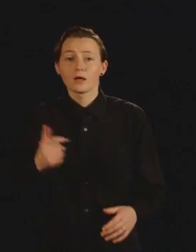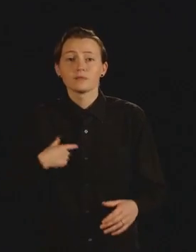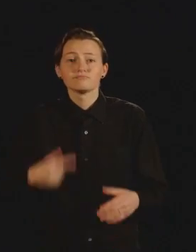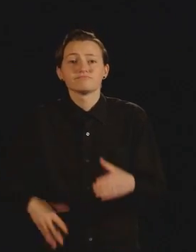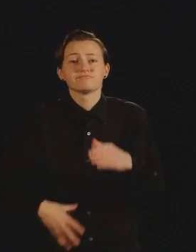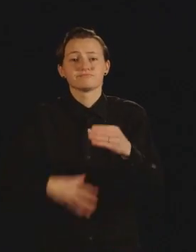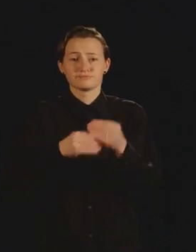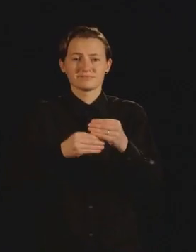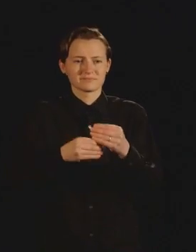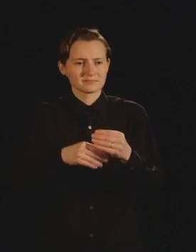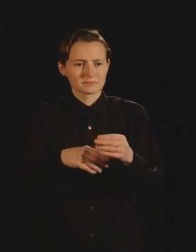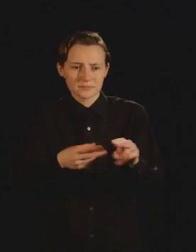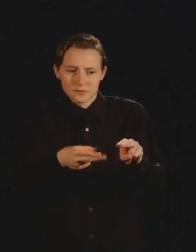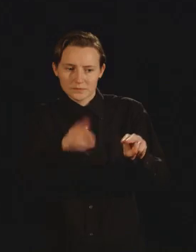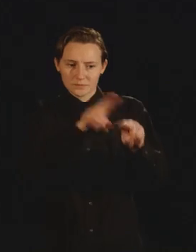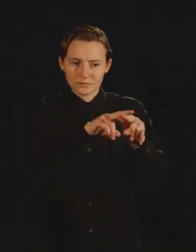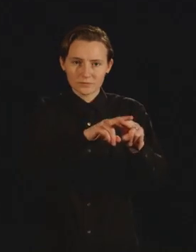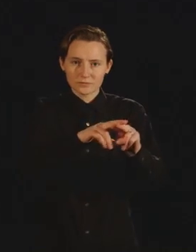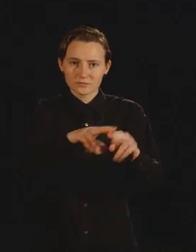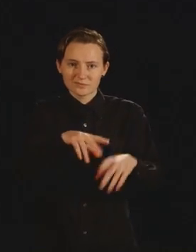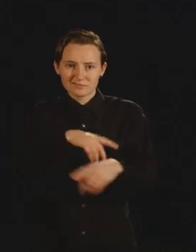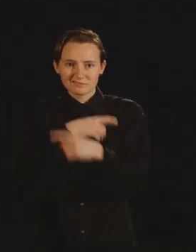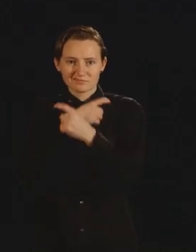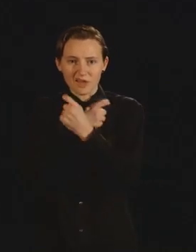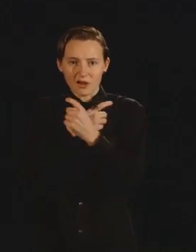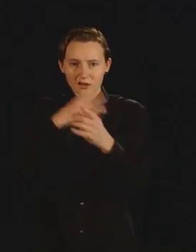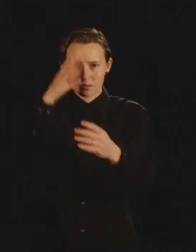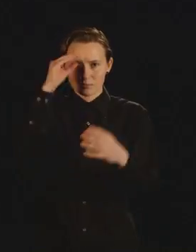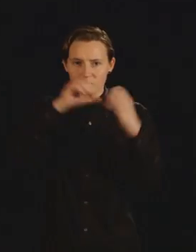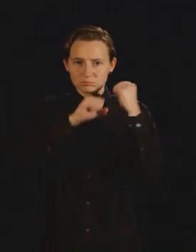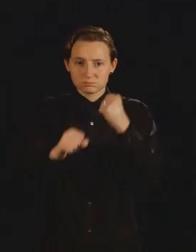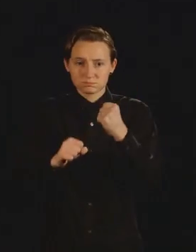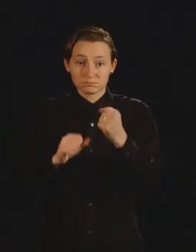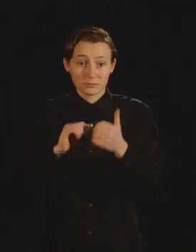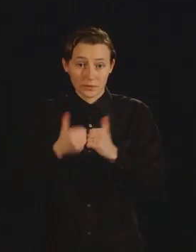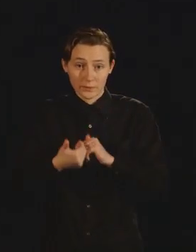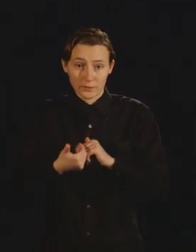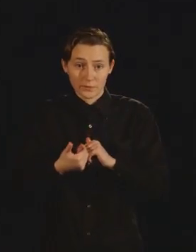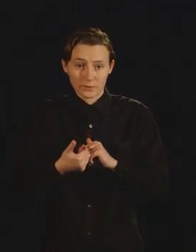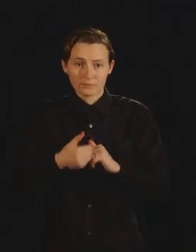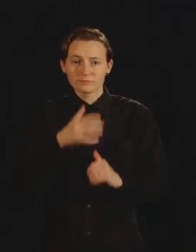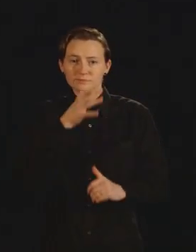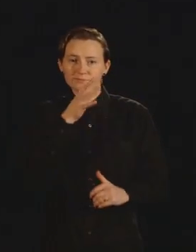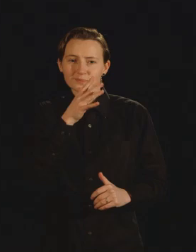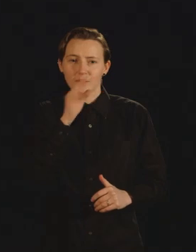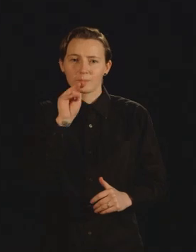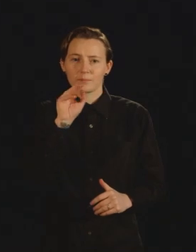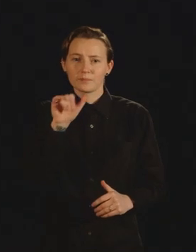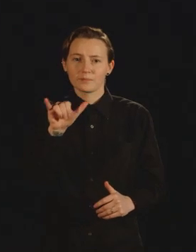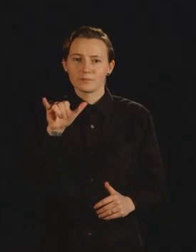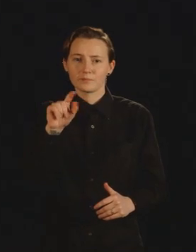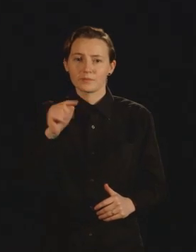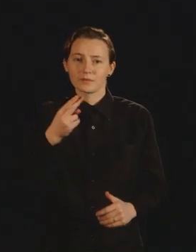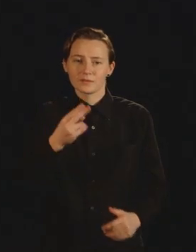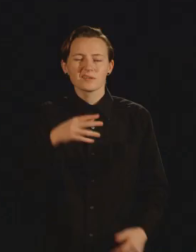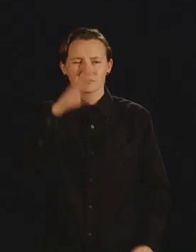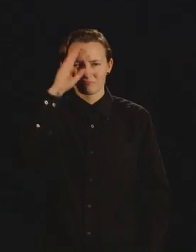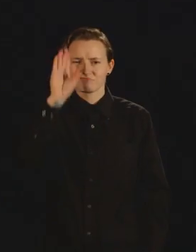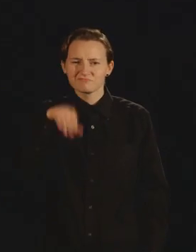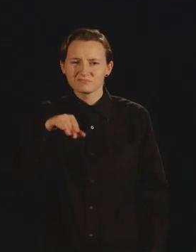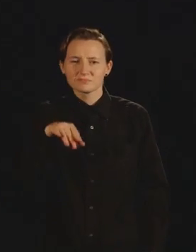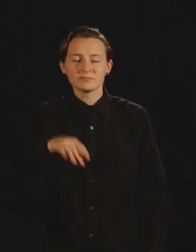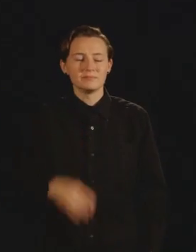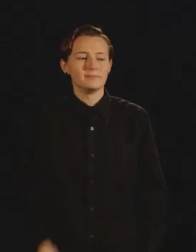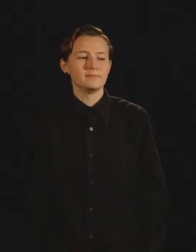Another way that I've unconsciously fanned the flames of toxic masculinity is by the mothering myth. You know the one